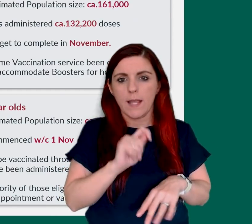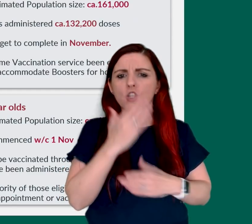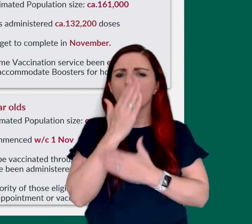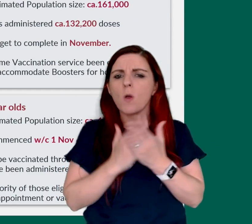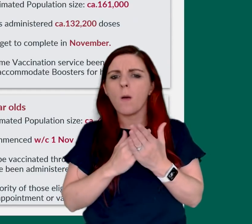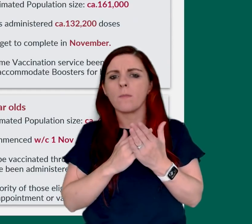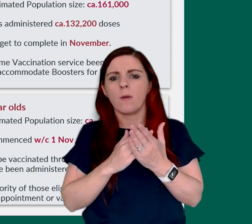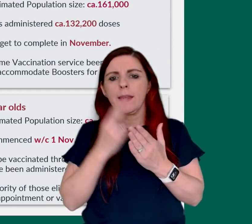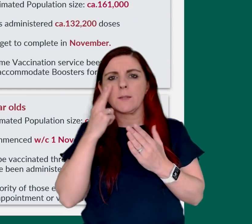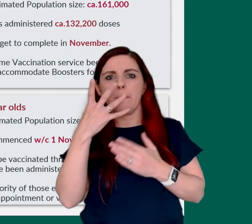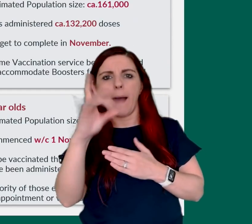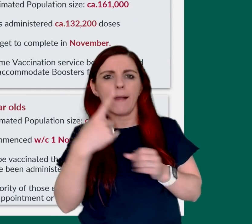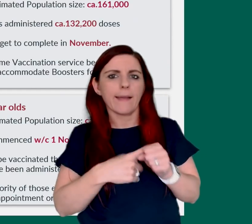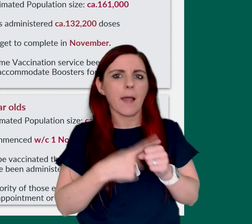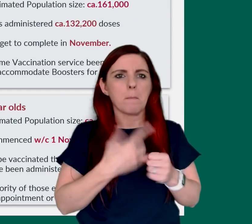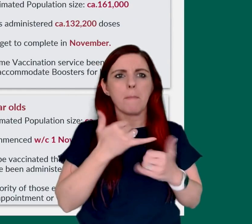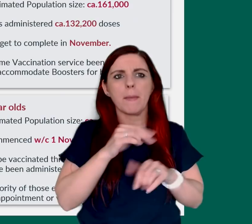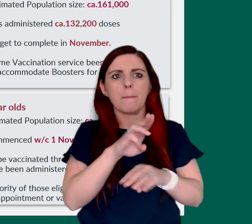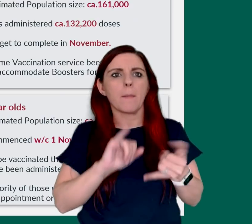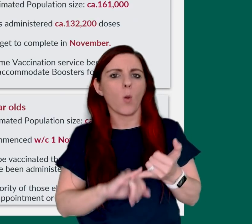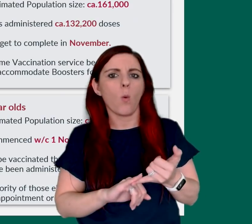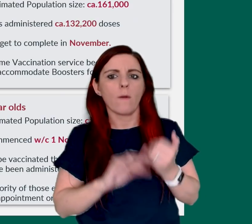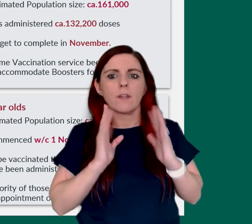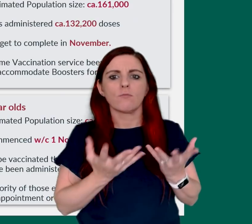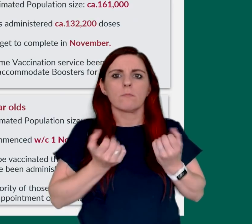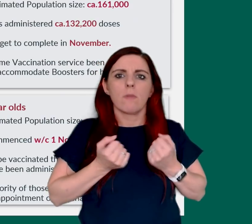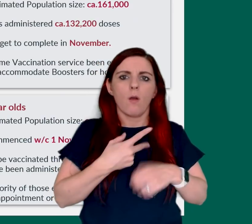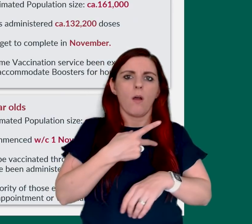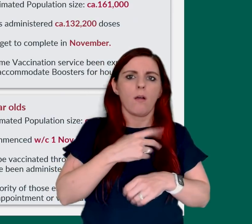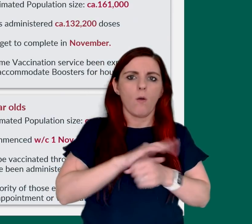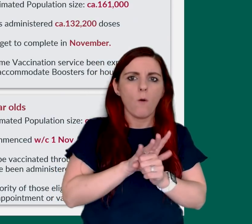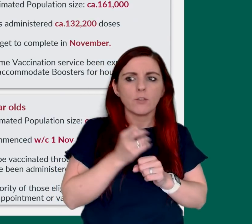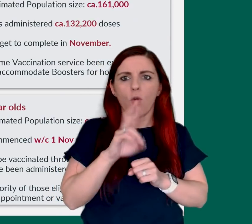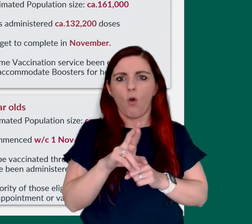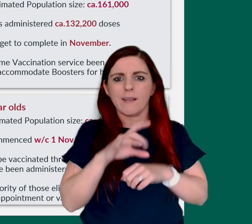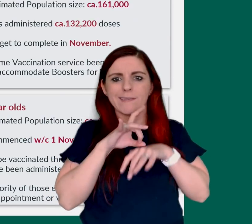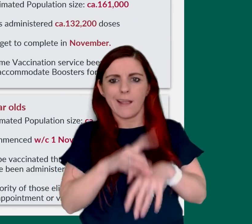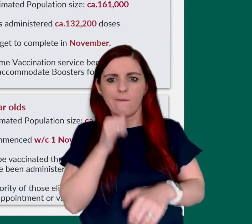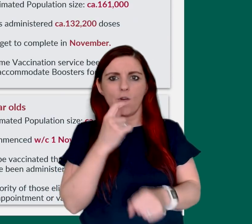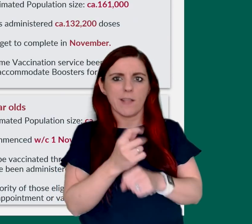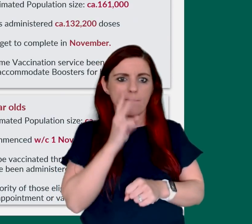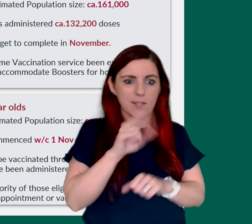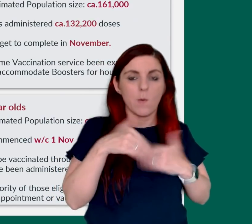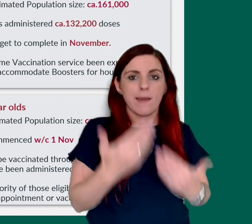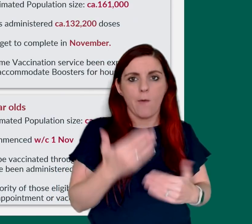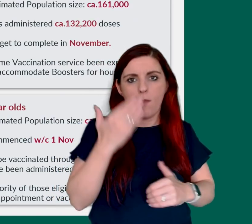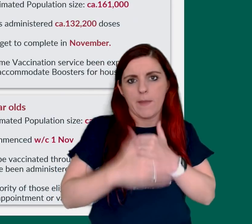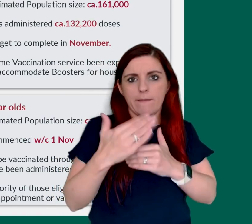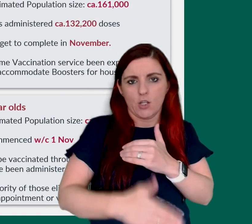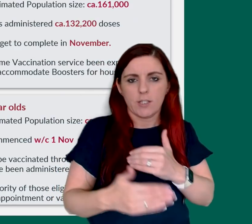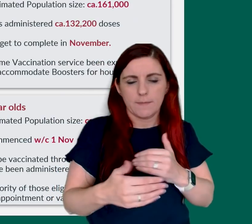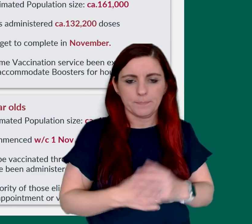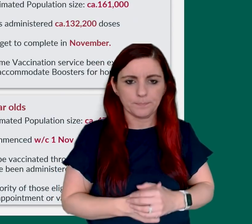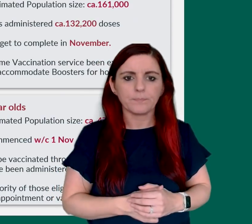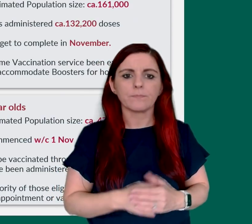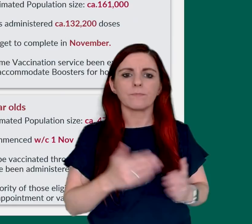have to return to where there are people perhaps who had COVID or were ill on the first visit, and those are now being done. Those visits are continuing.